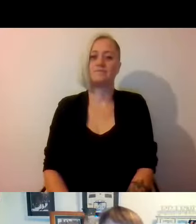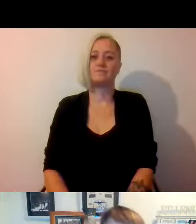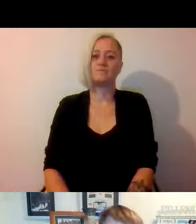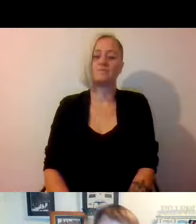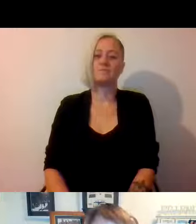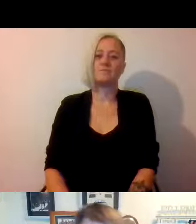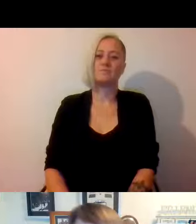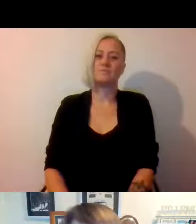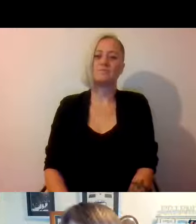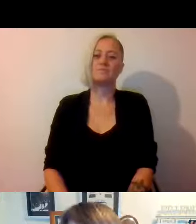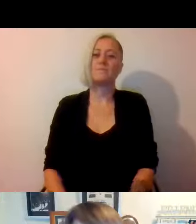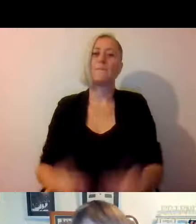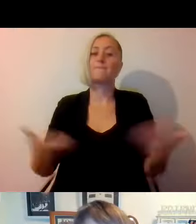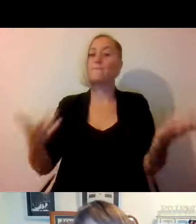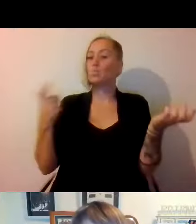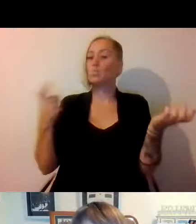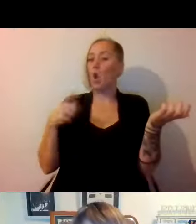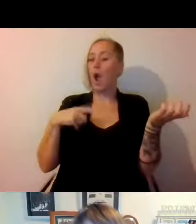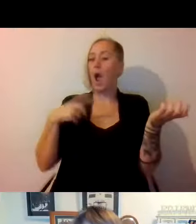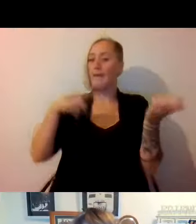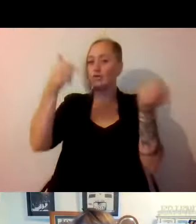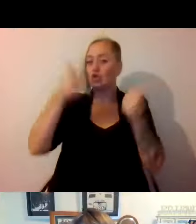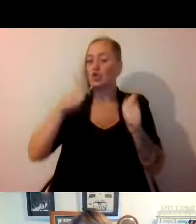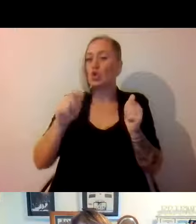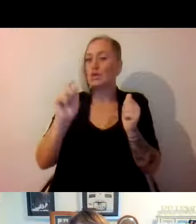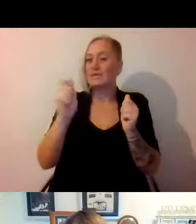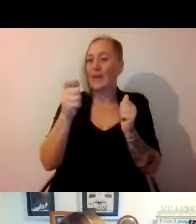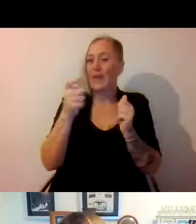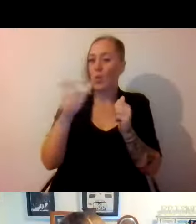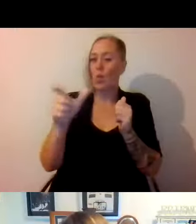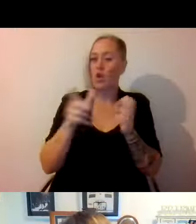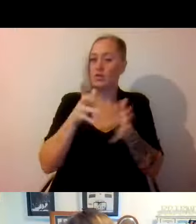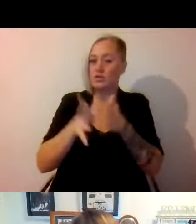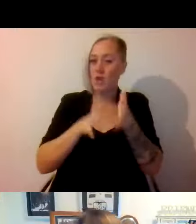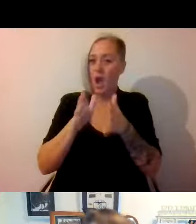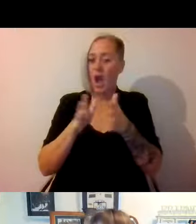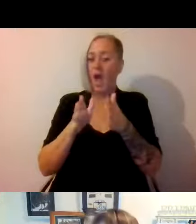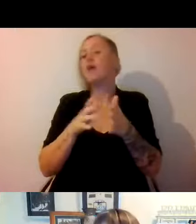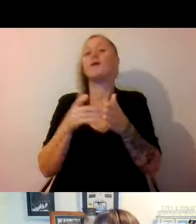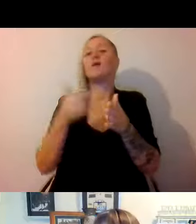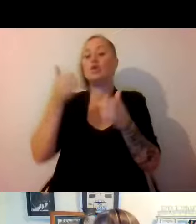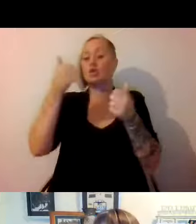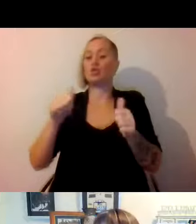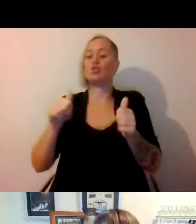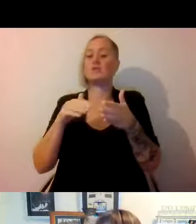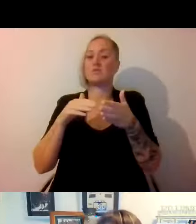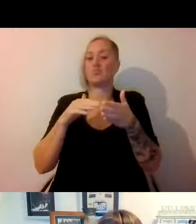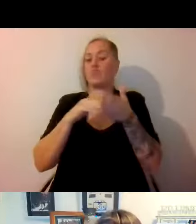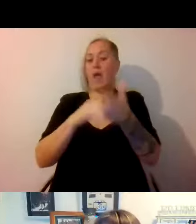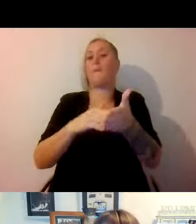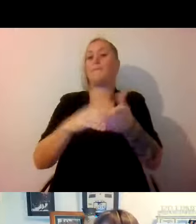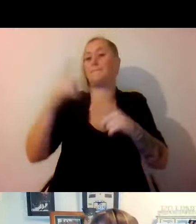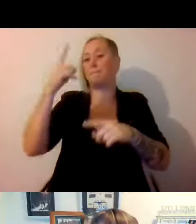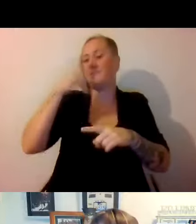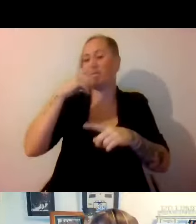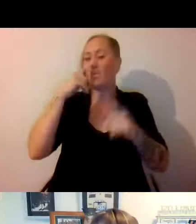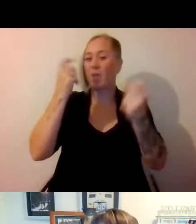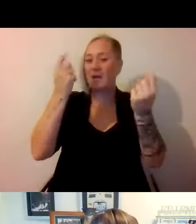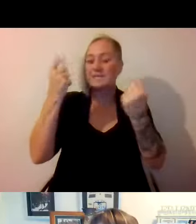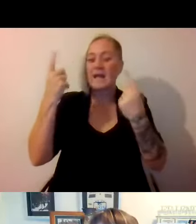So why would you use keyword sign? You would use it to help people with understanding. So for people who've